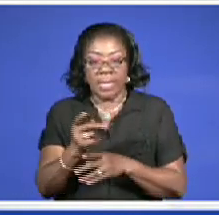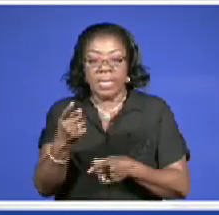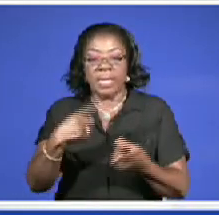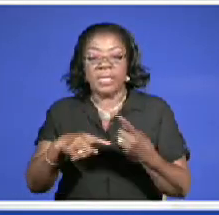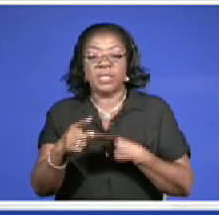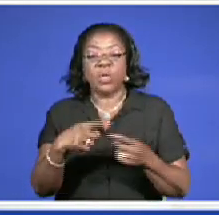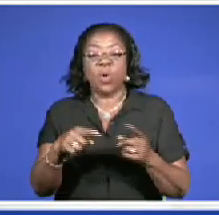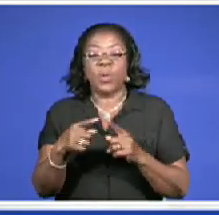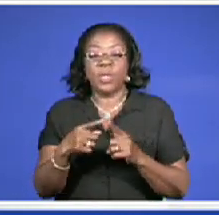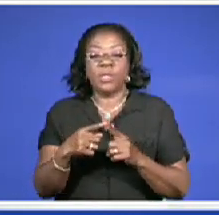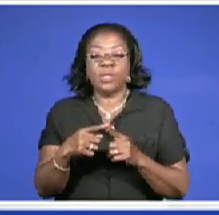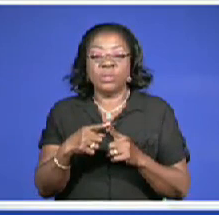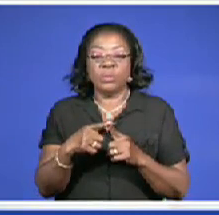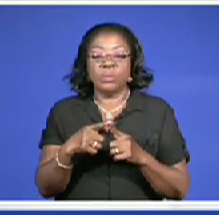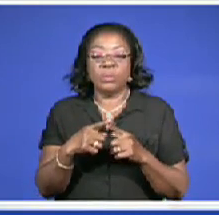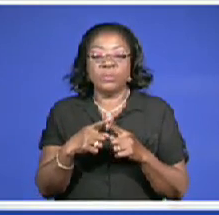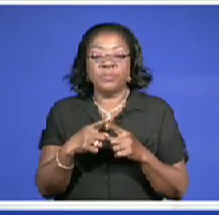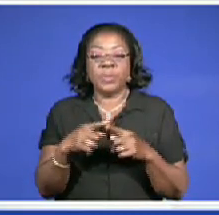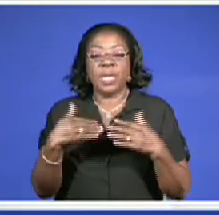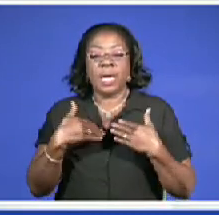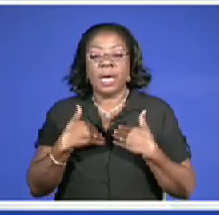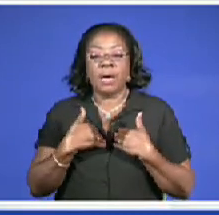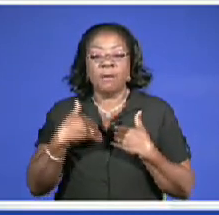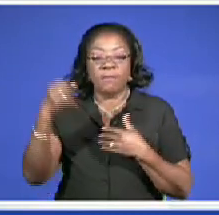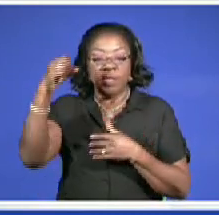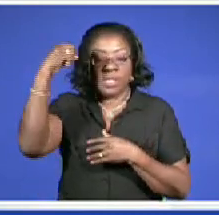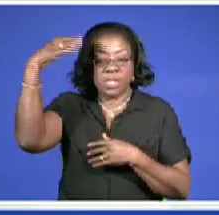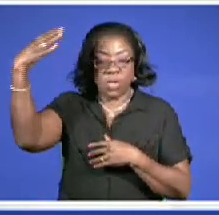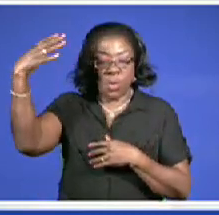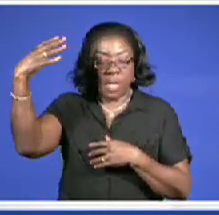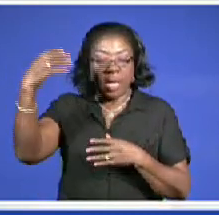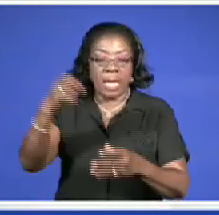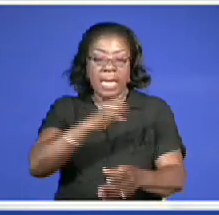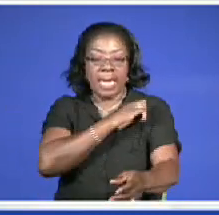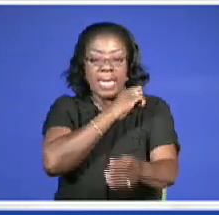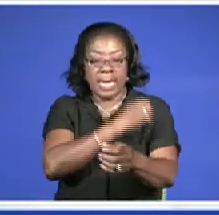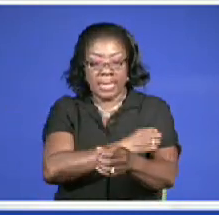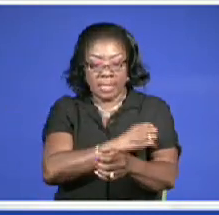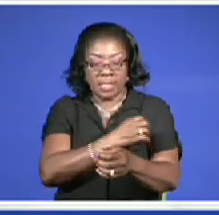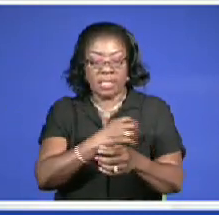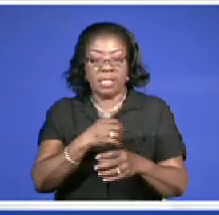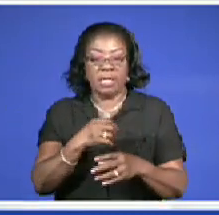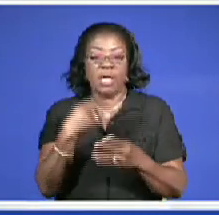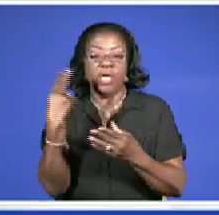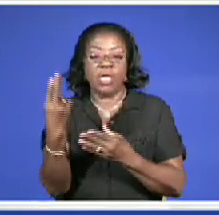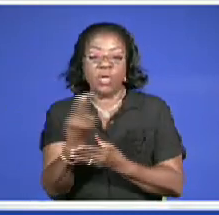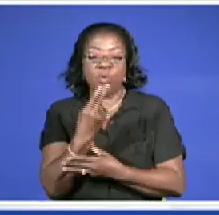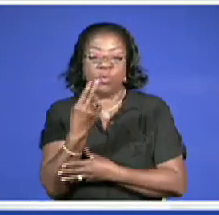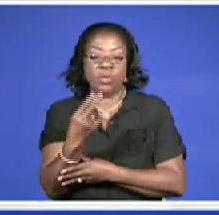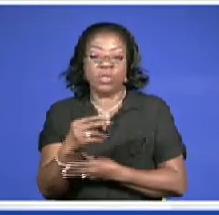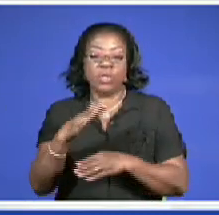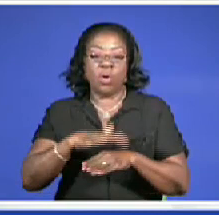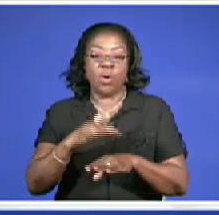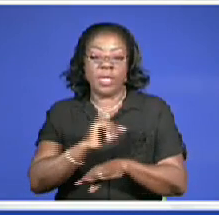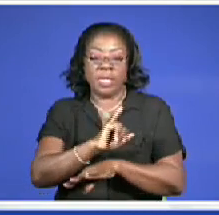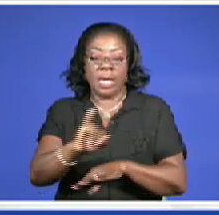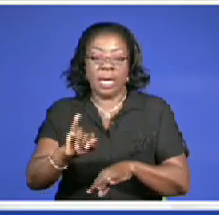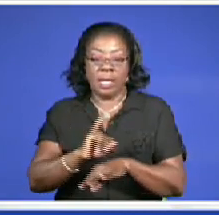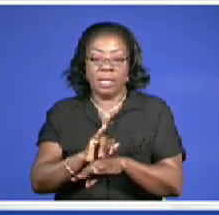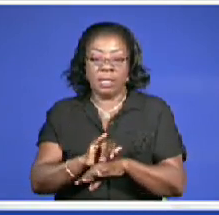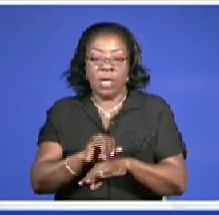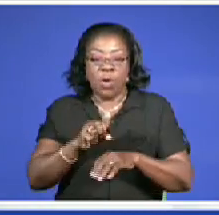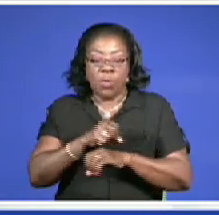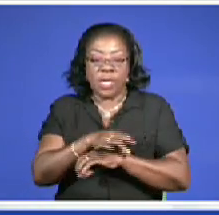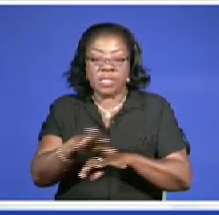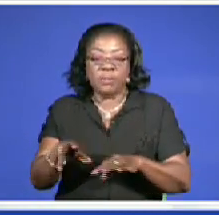going to have solar energy utilized in some respect. We're exploring